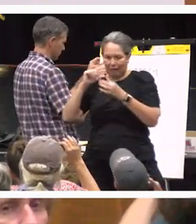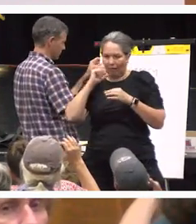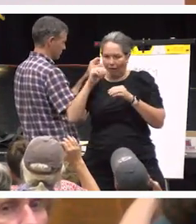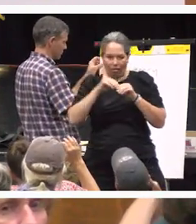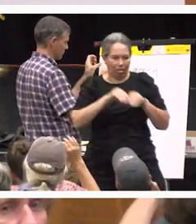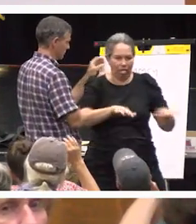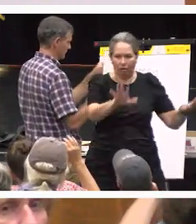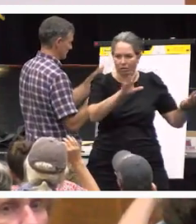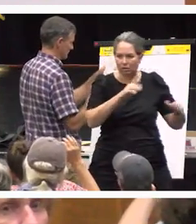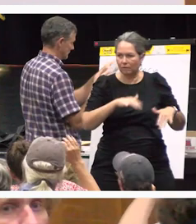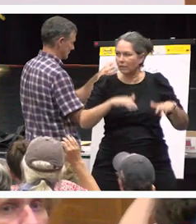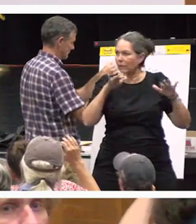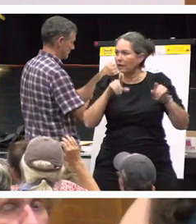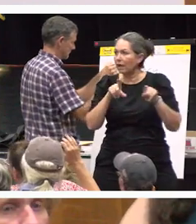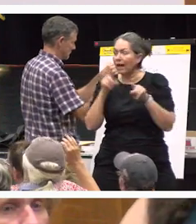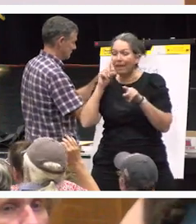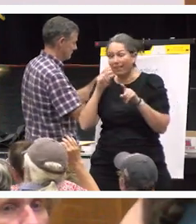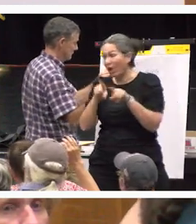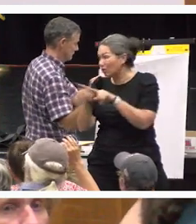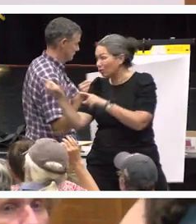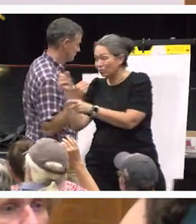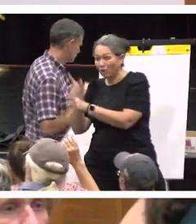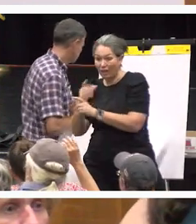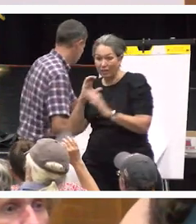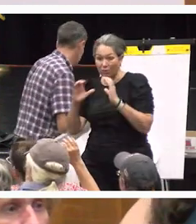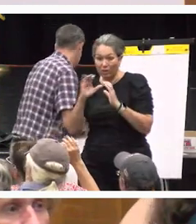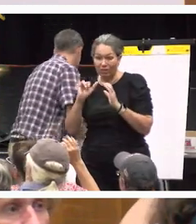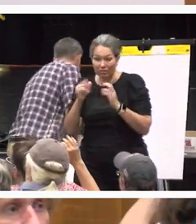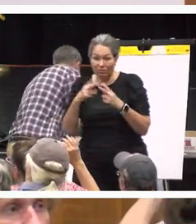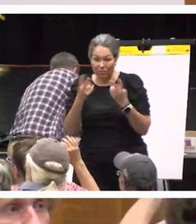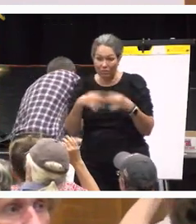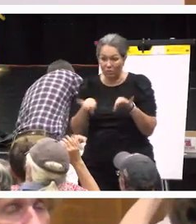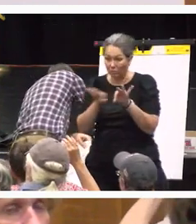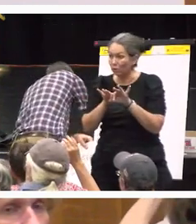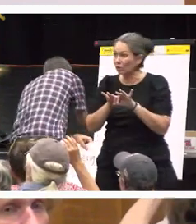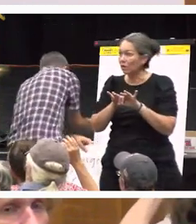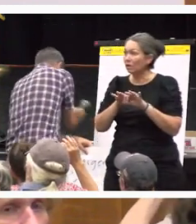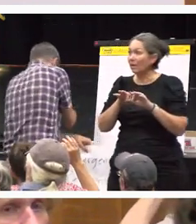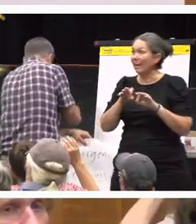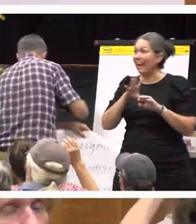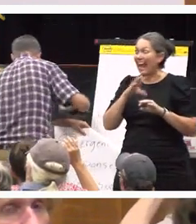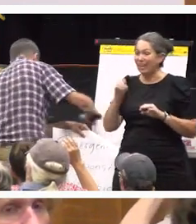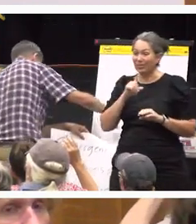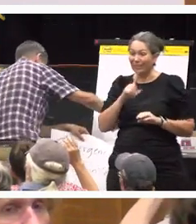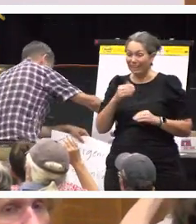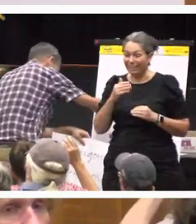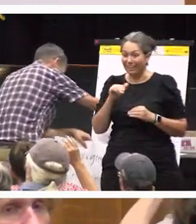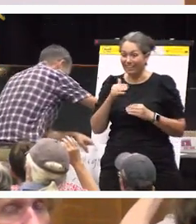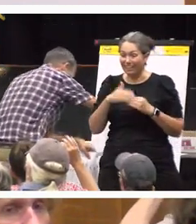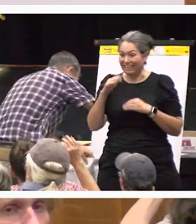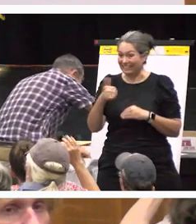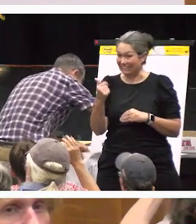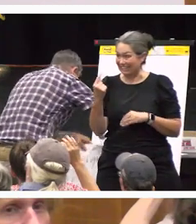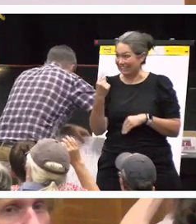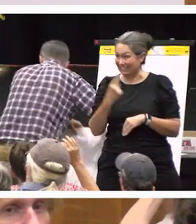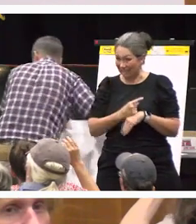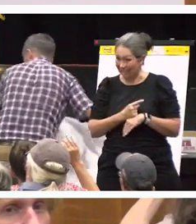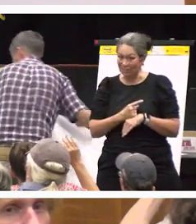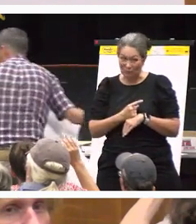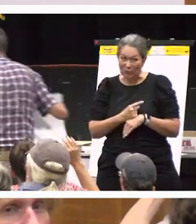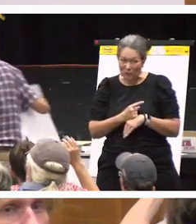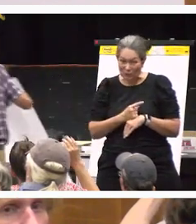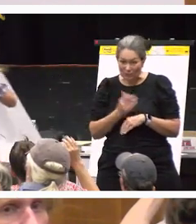is this preparedness communications. And on that point, the forecast for the next 10 days has a lot of